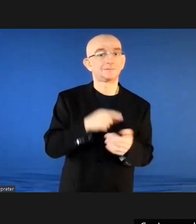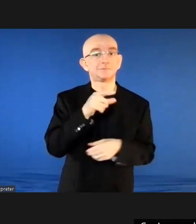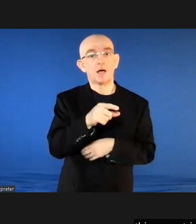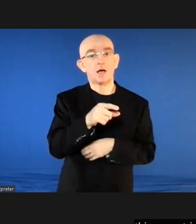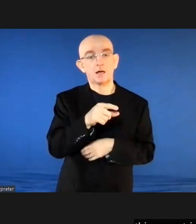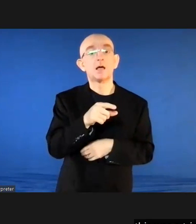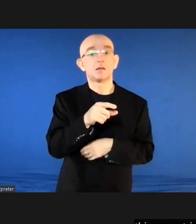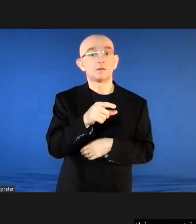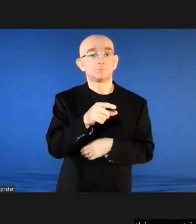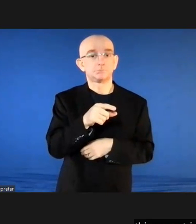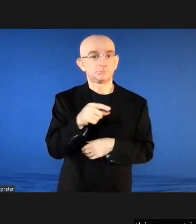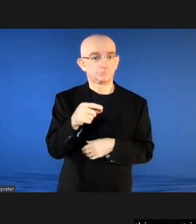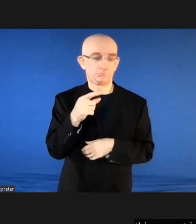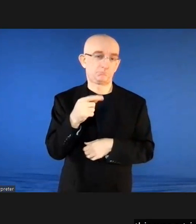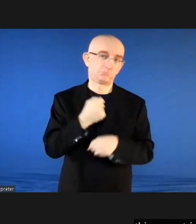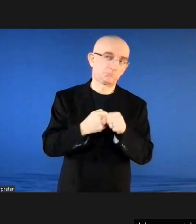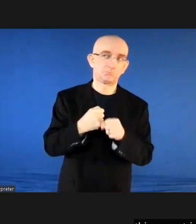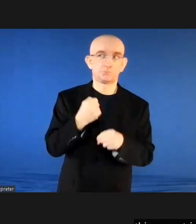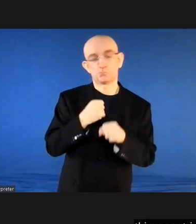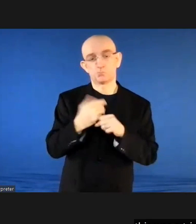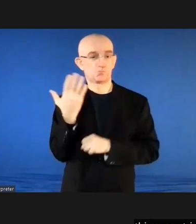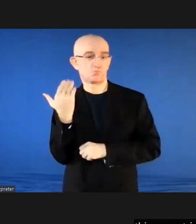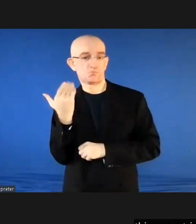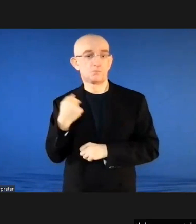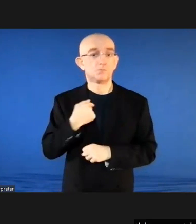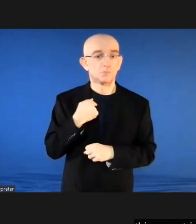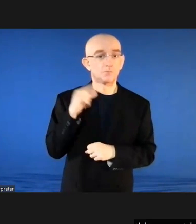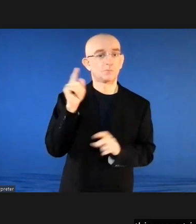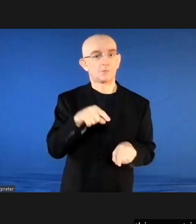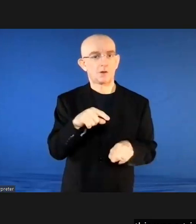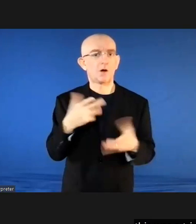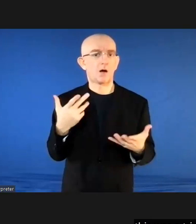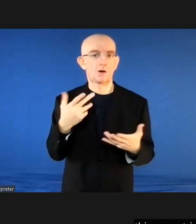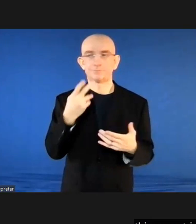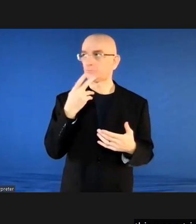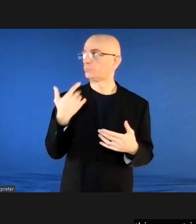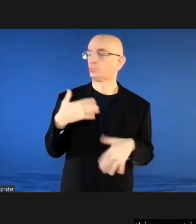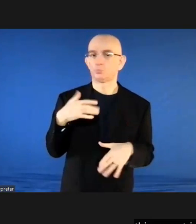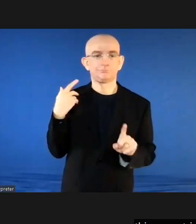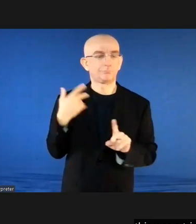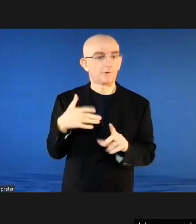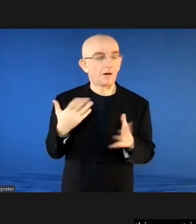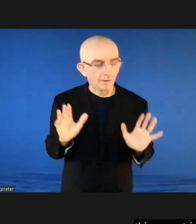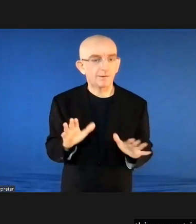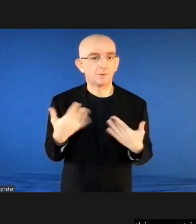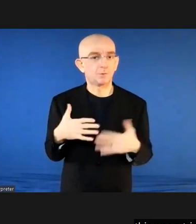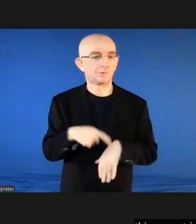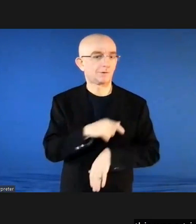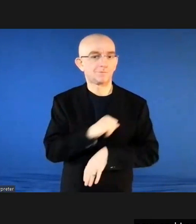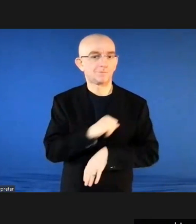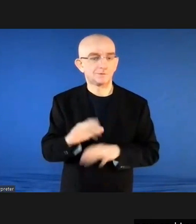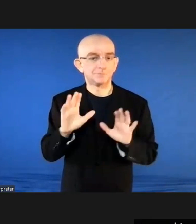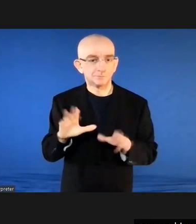particular visiting a school where Leonard Cheshire was supporting disabled children into school. And it was a really